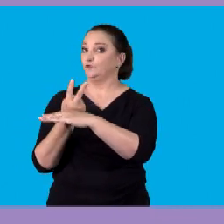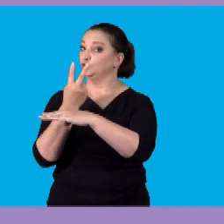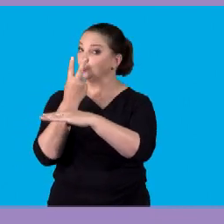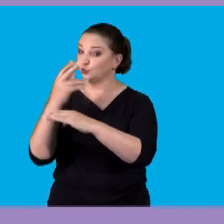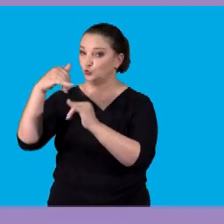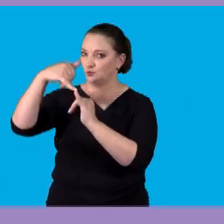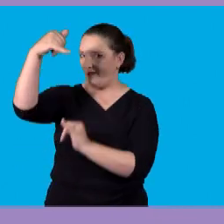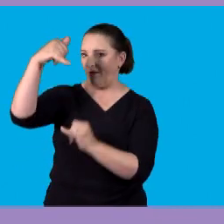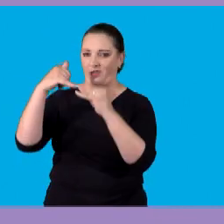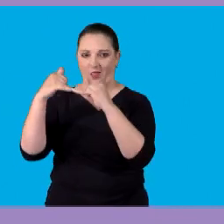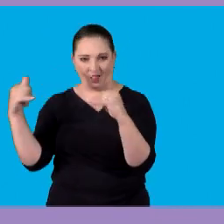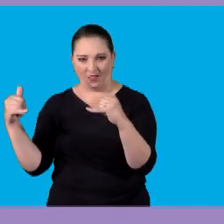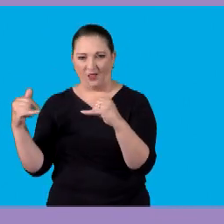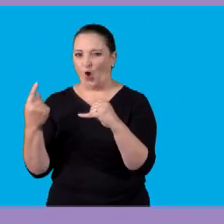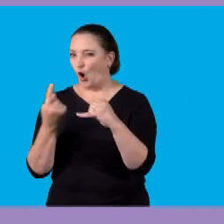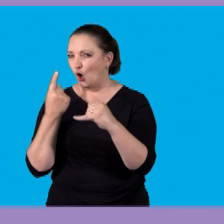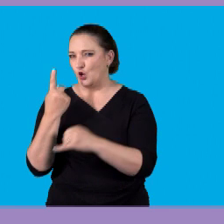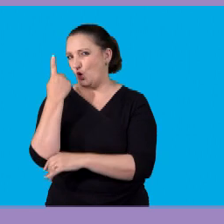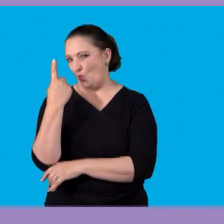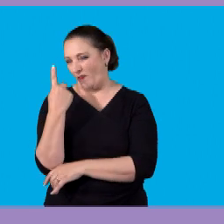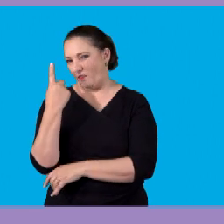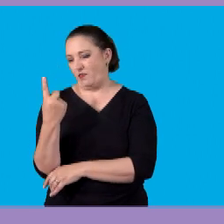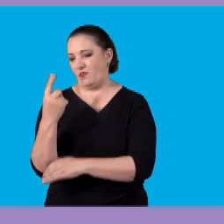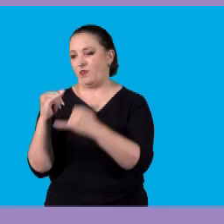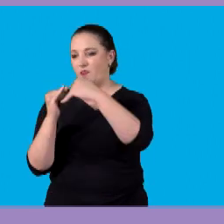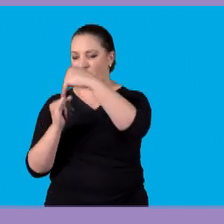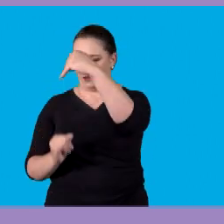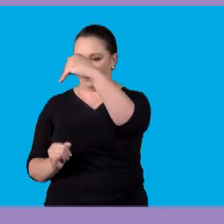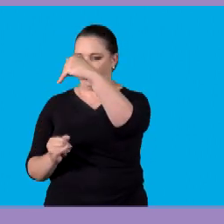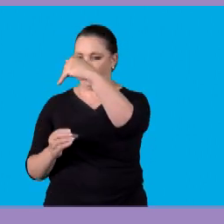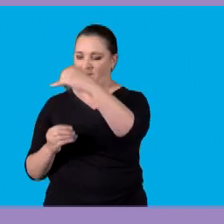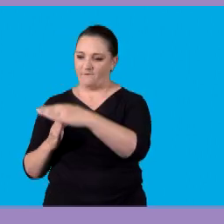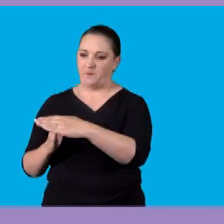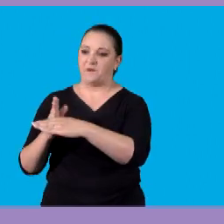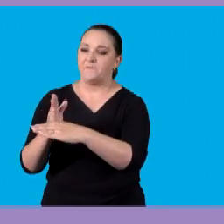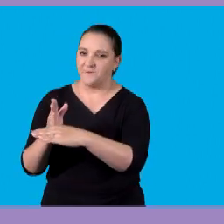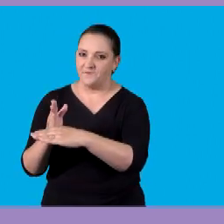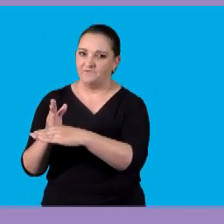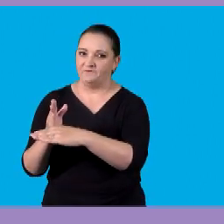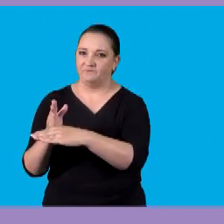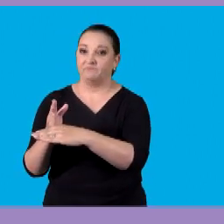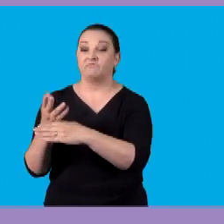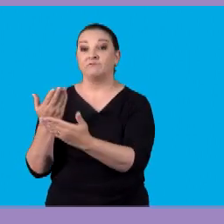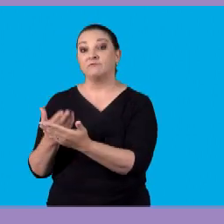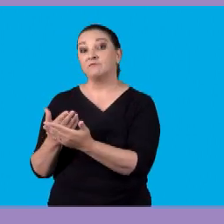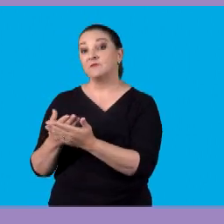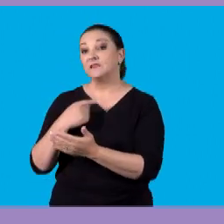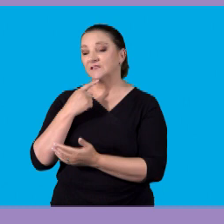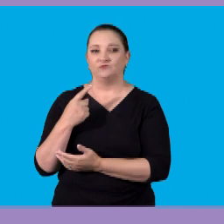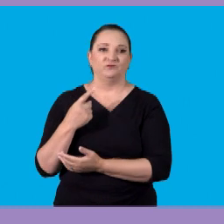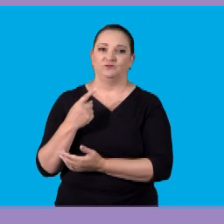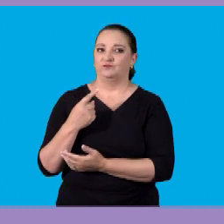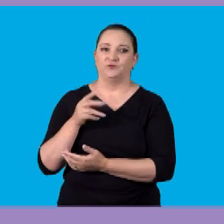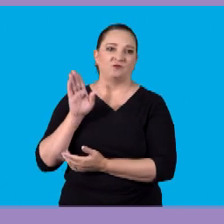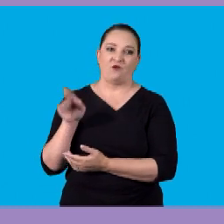pairs, we don't have two diagonals that bisect each other. We only have one diagonal that bisects another diagonal. So we could